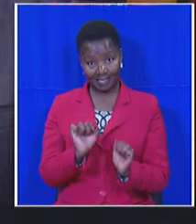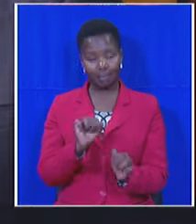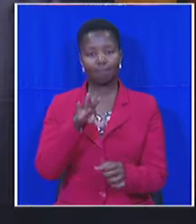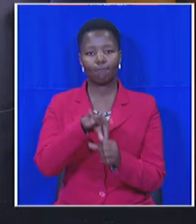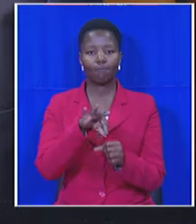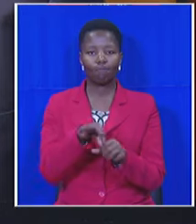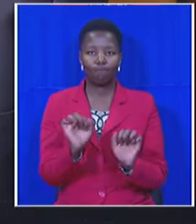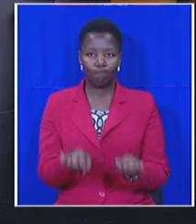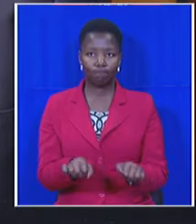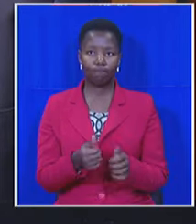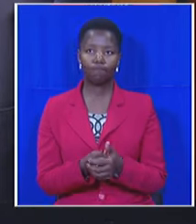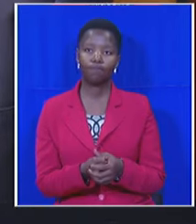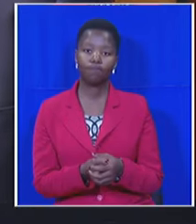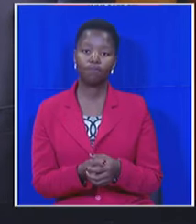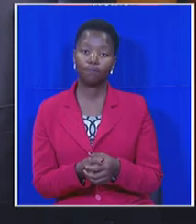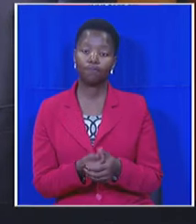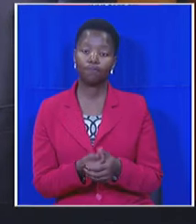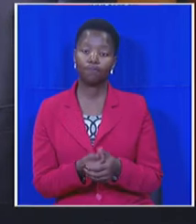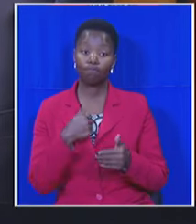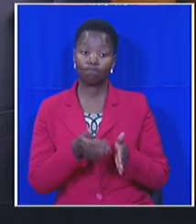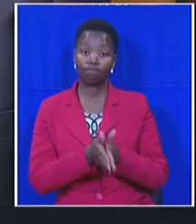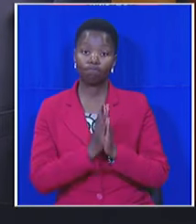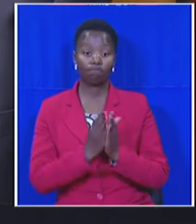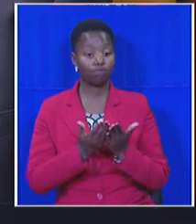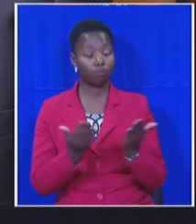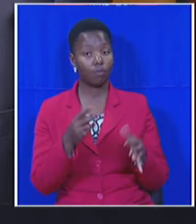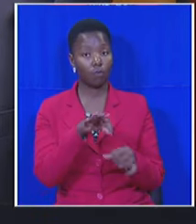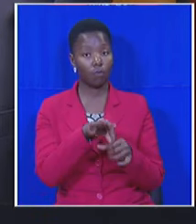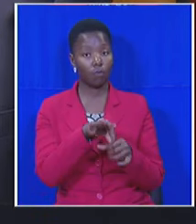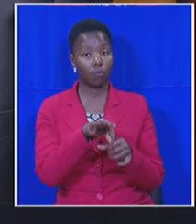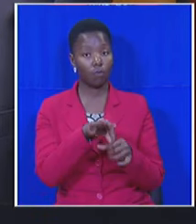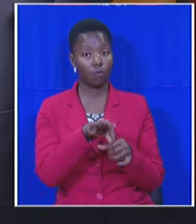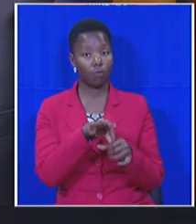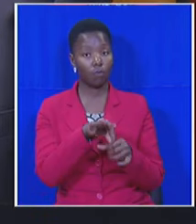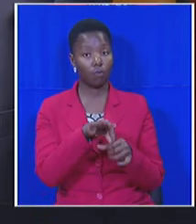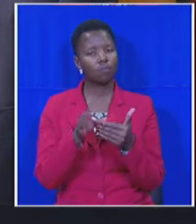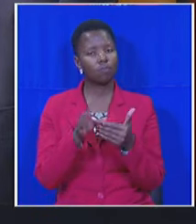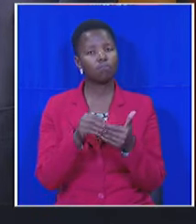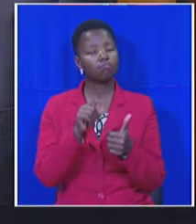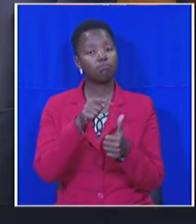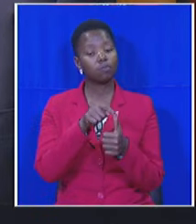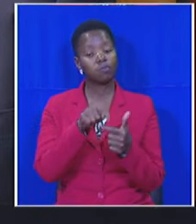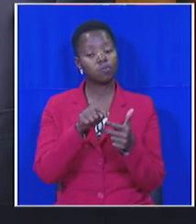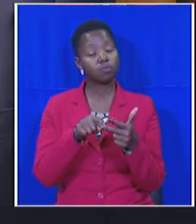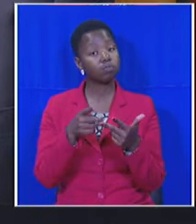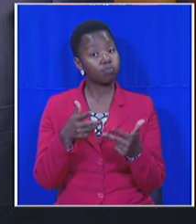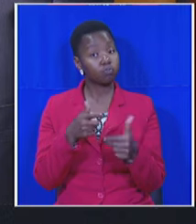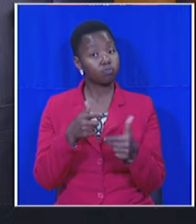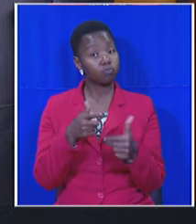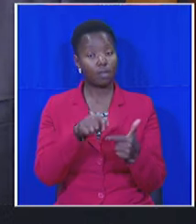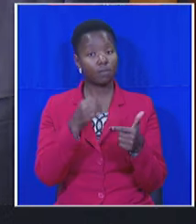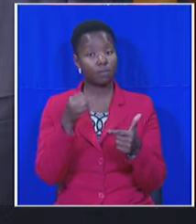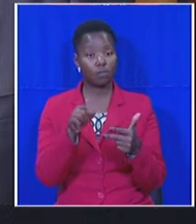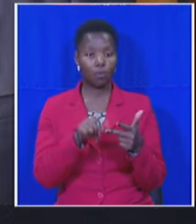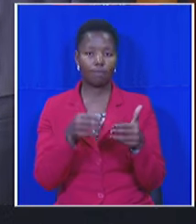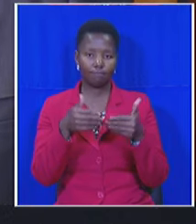seat. When requested to do so, members must simply indicate their vote by pressing the appropriate button below the yes, no,